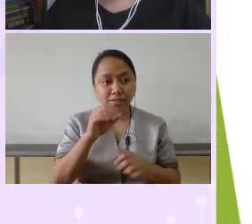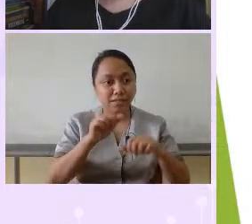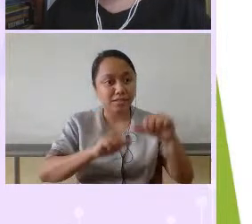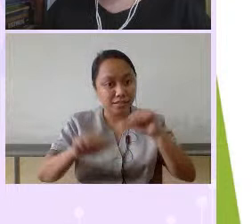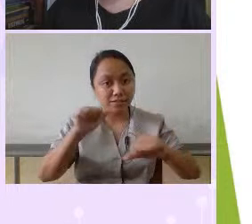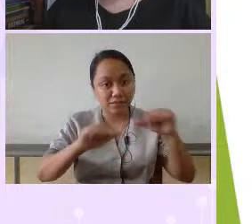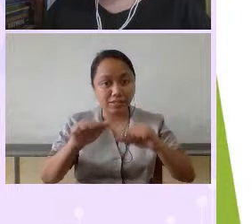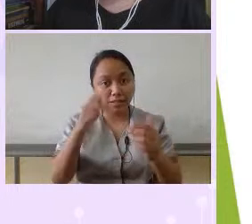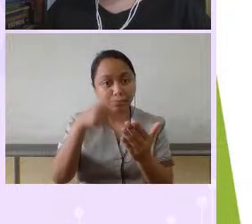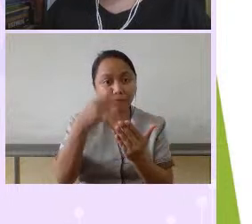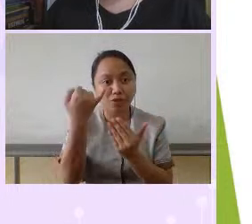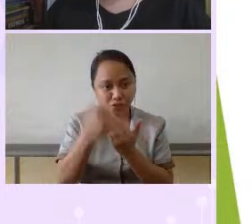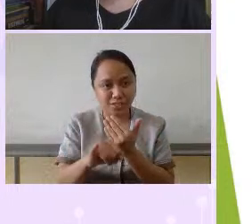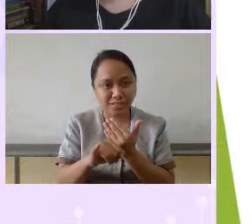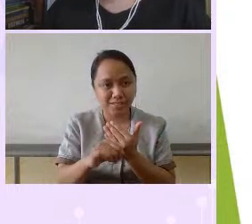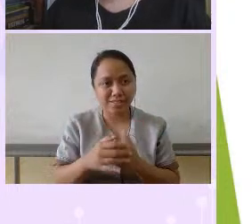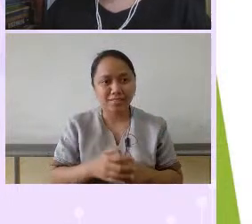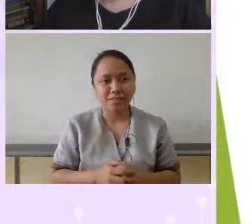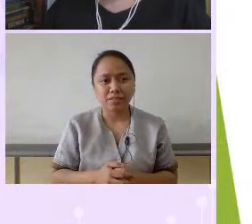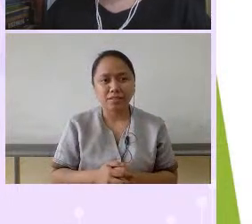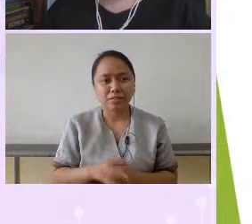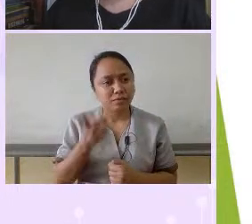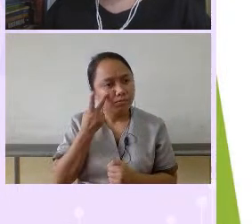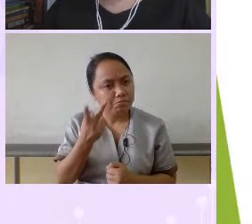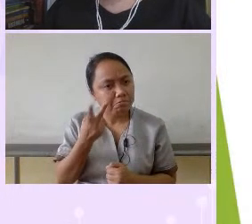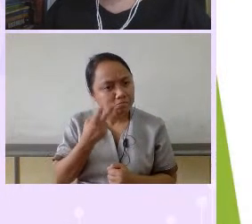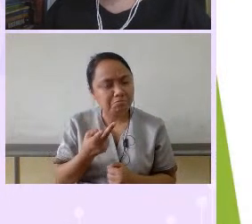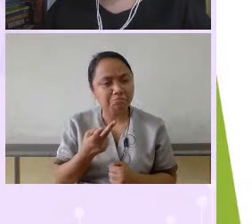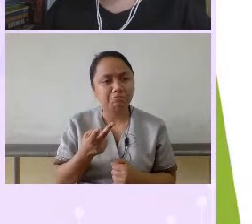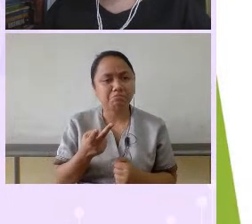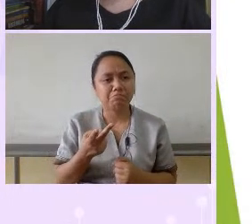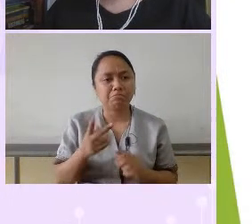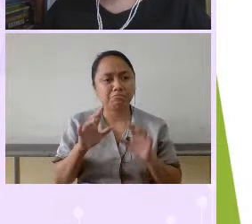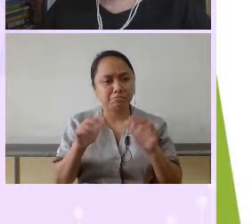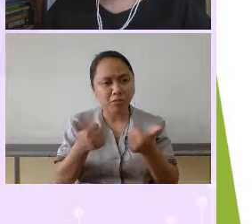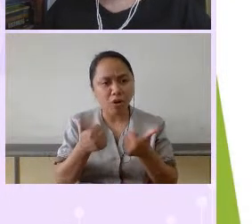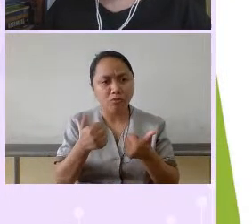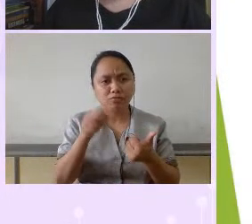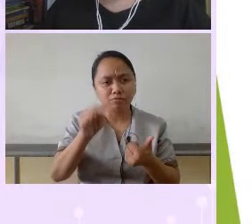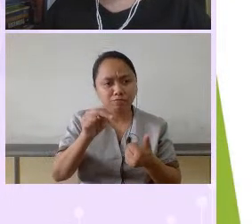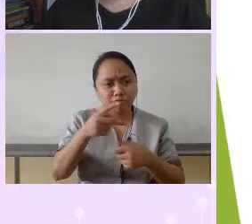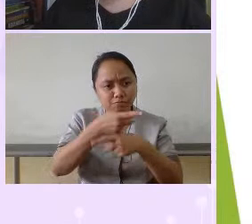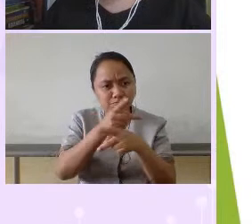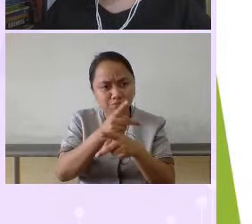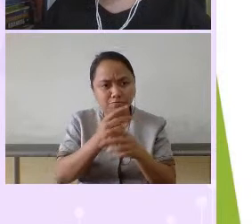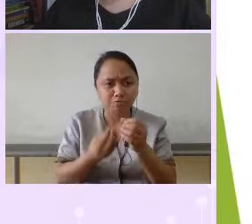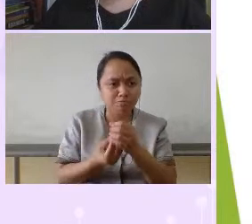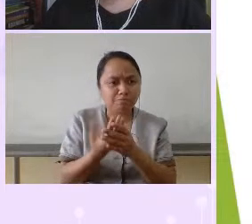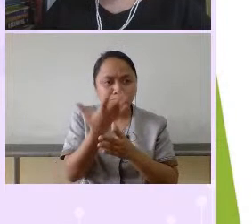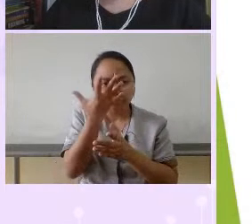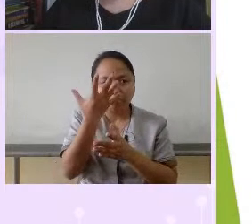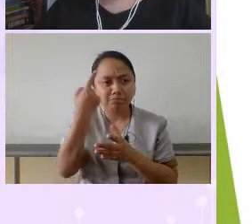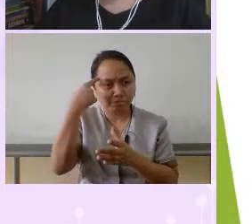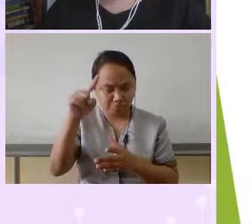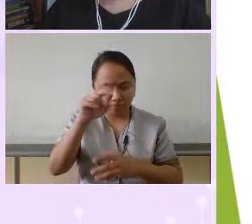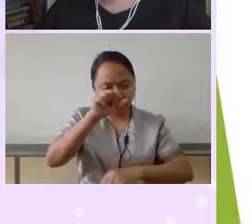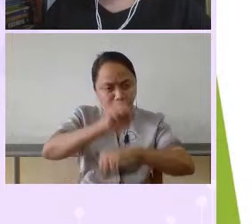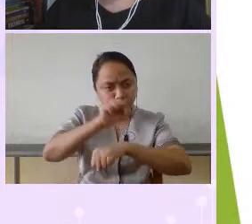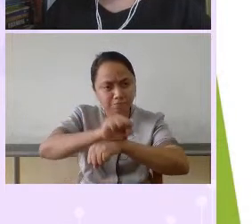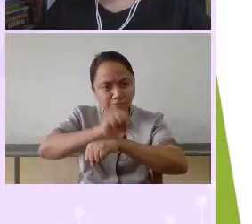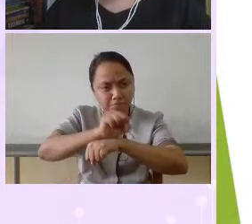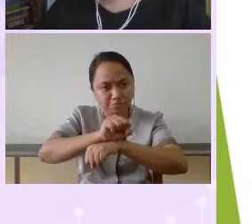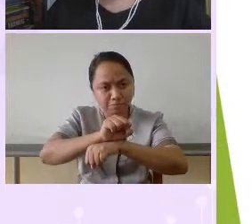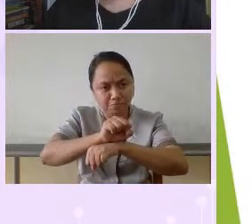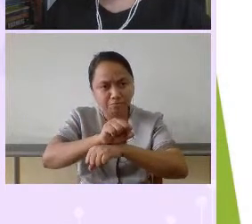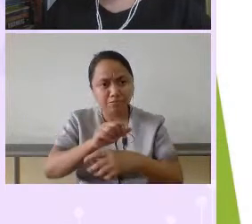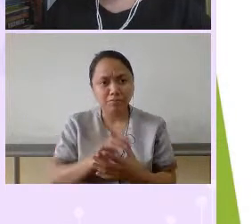projects. Mamaya ko po ipapakita kung paano namin ipupursu yung goal na ito para sa mga empleyado ng DA.